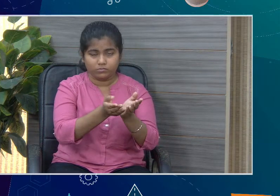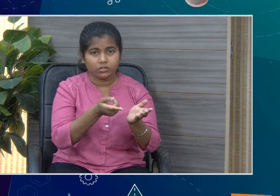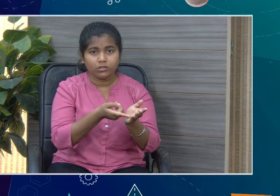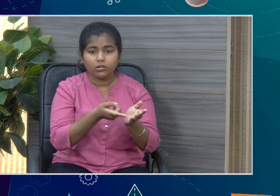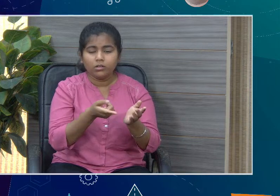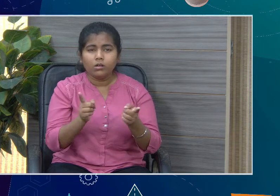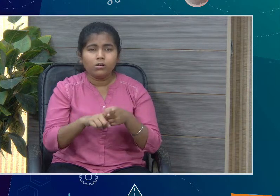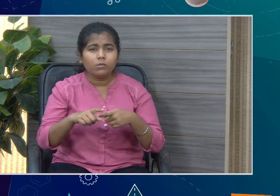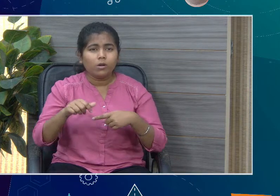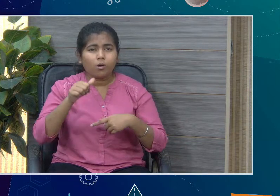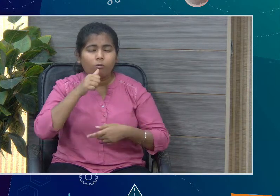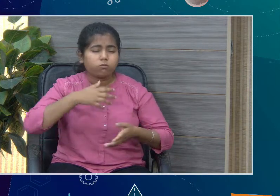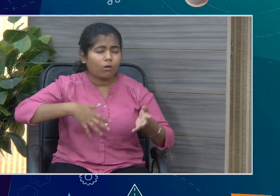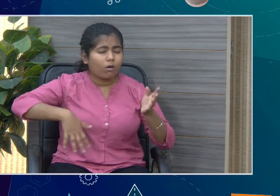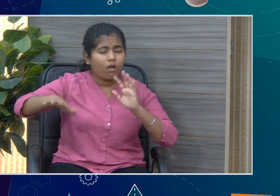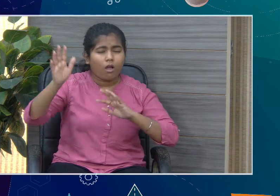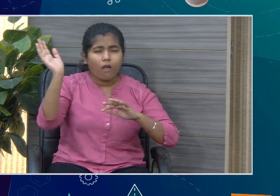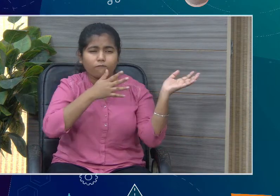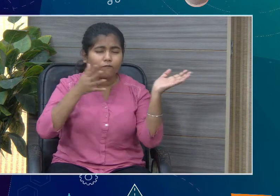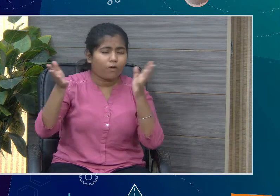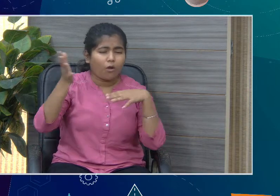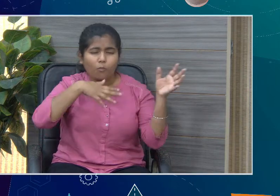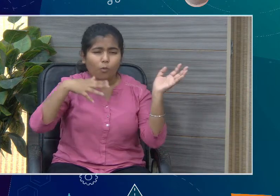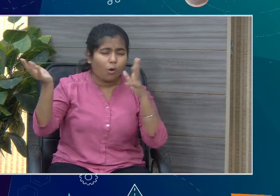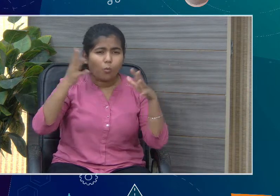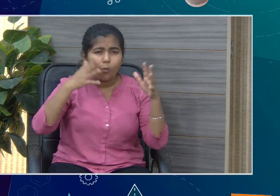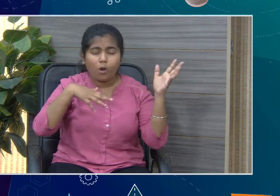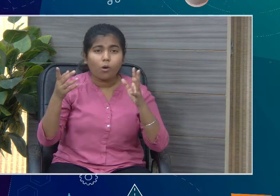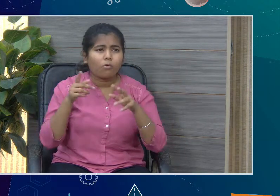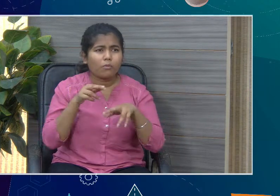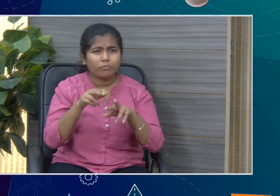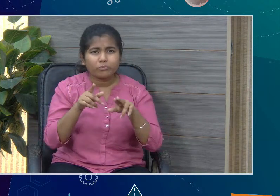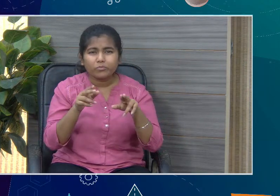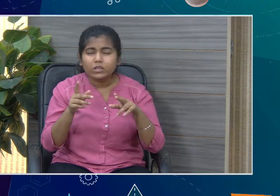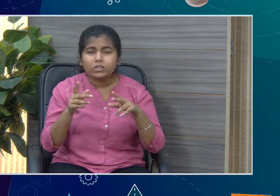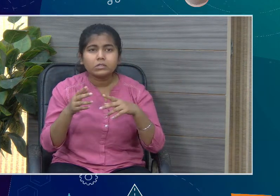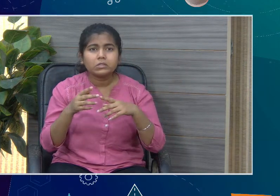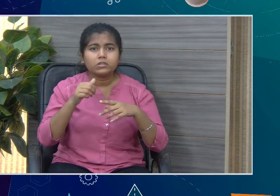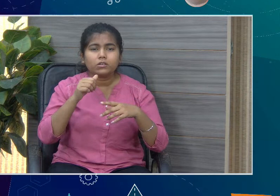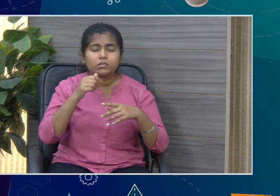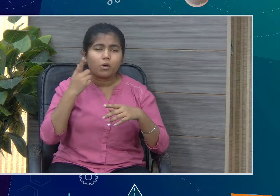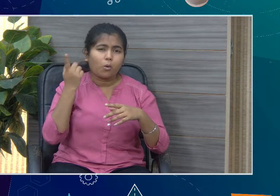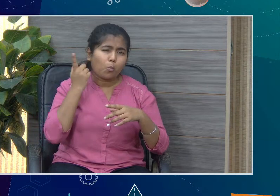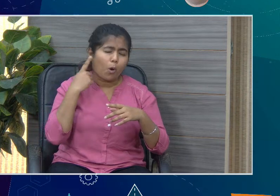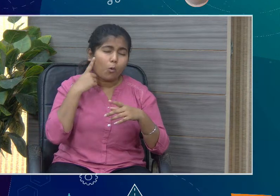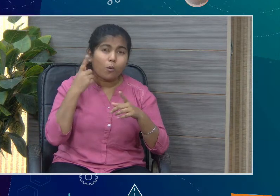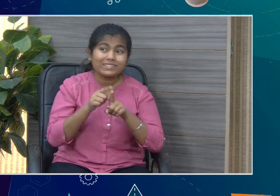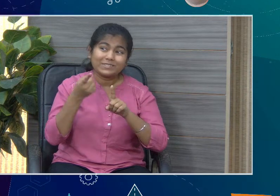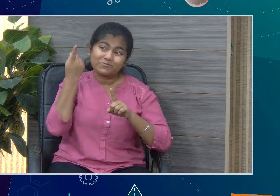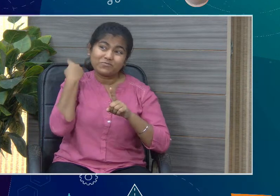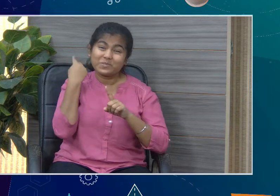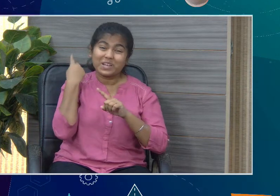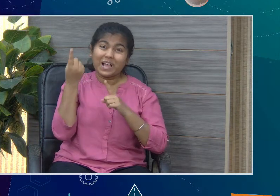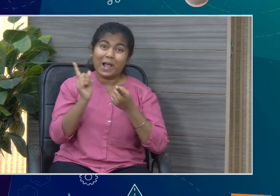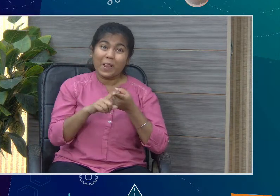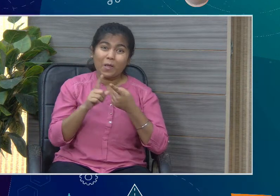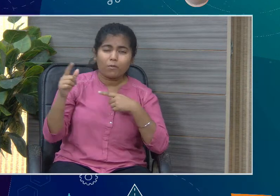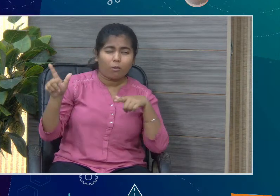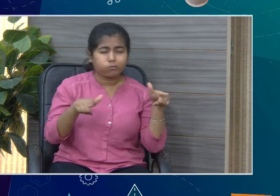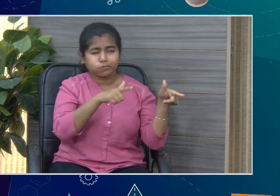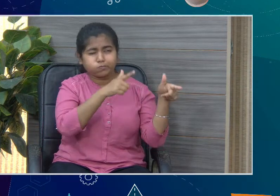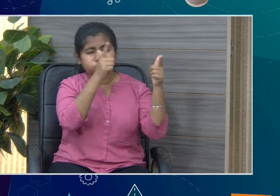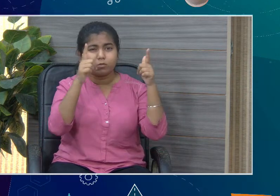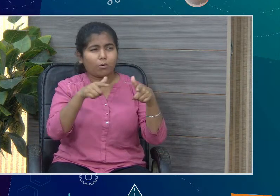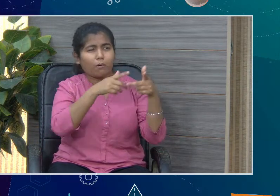huge storms. You know storms? Loud winds. We had storm yesterday as well, and all trees, when it is